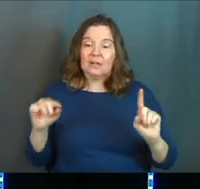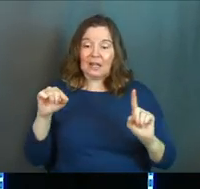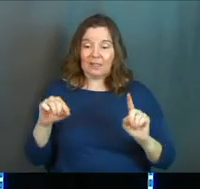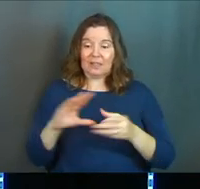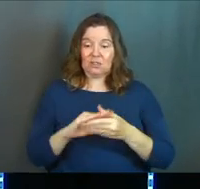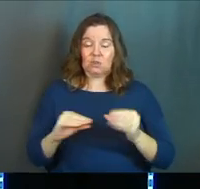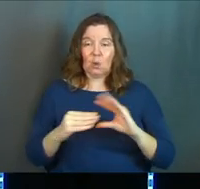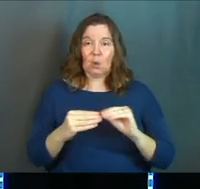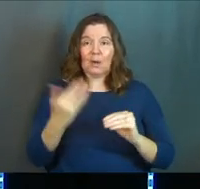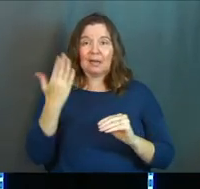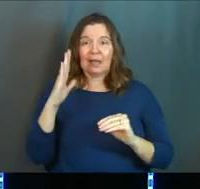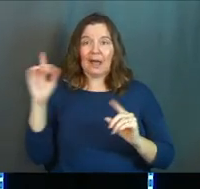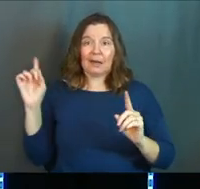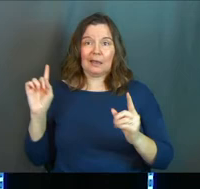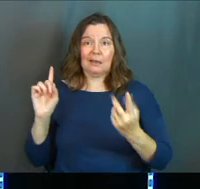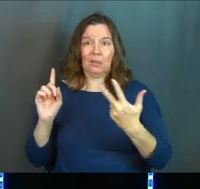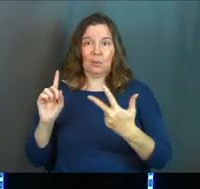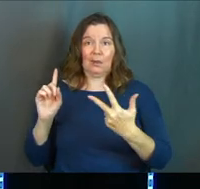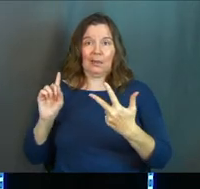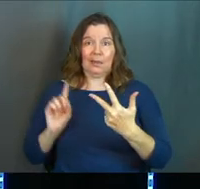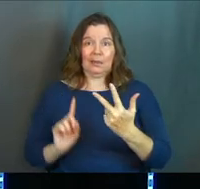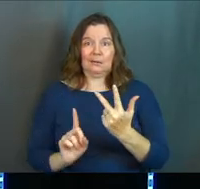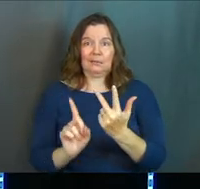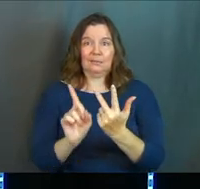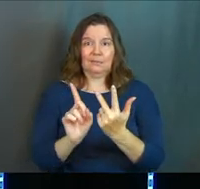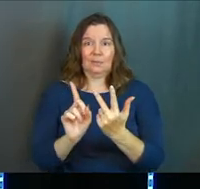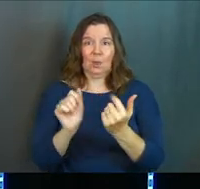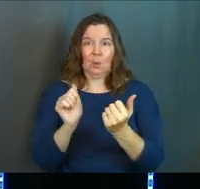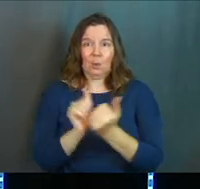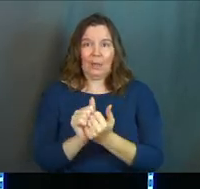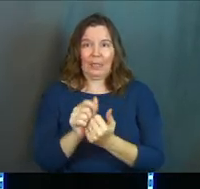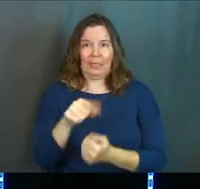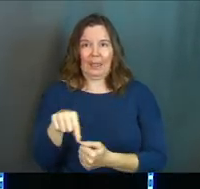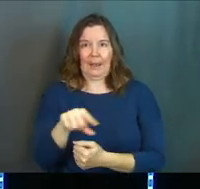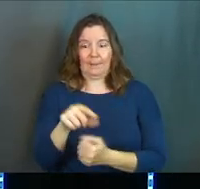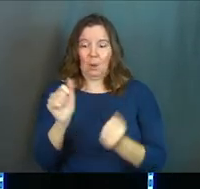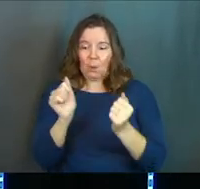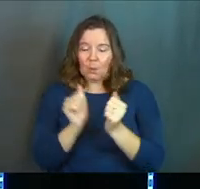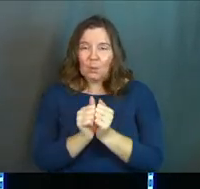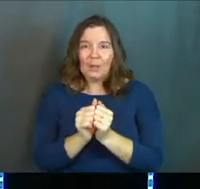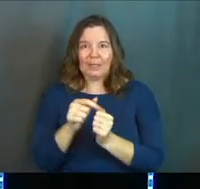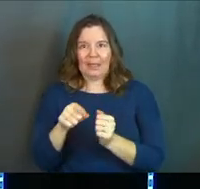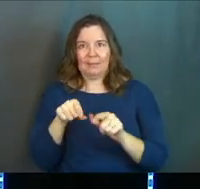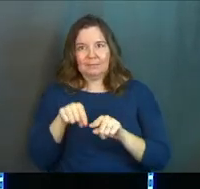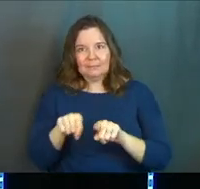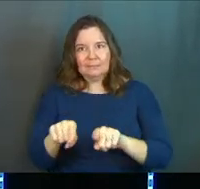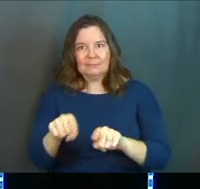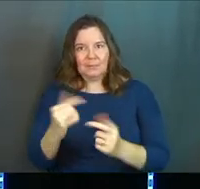In this story, God comes into the fire with them. With them.